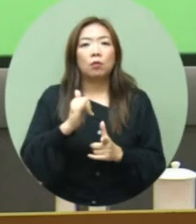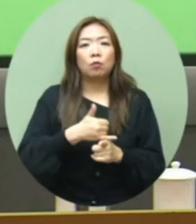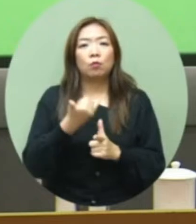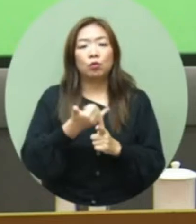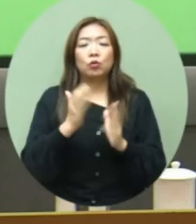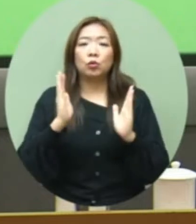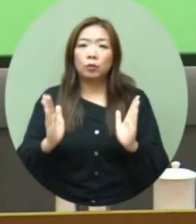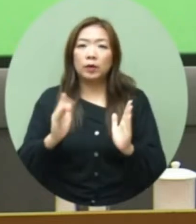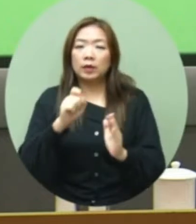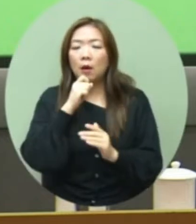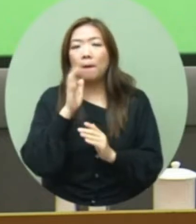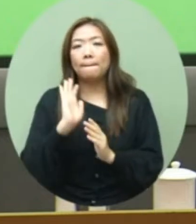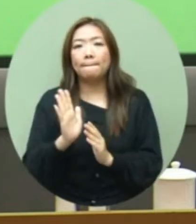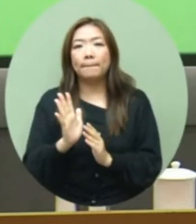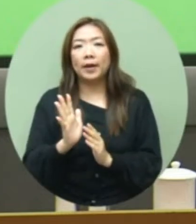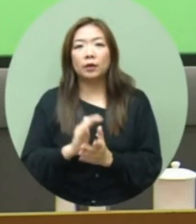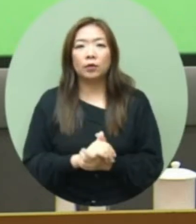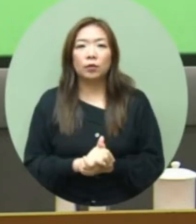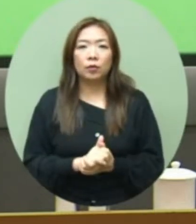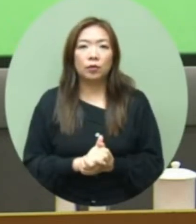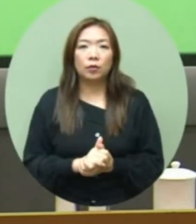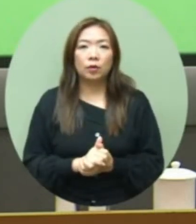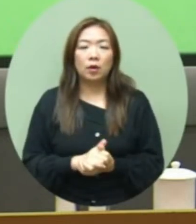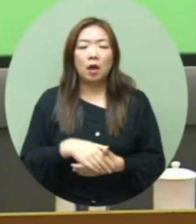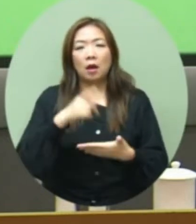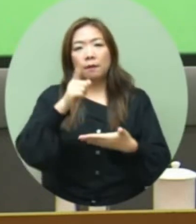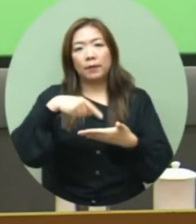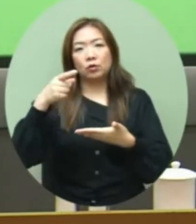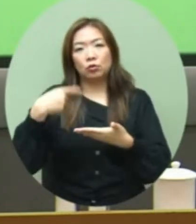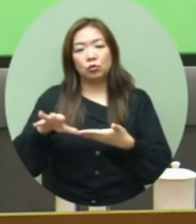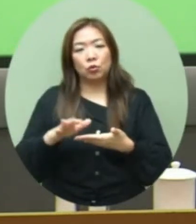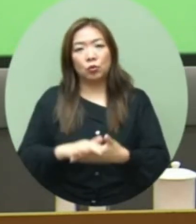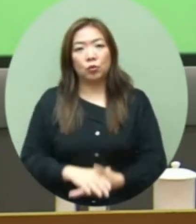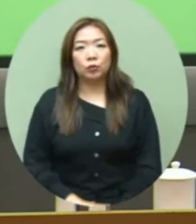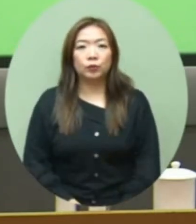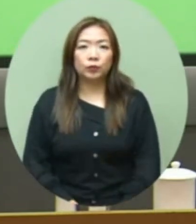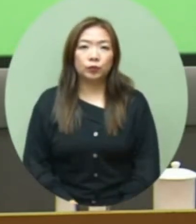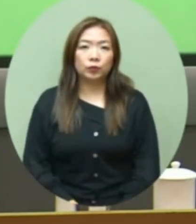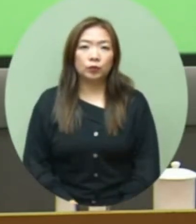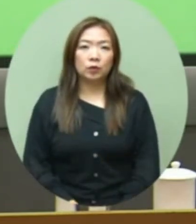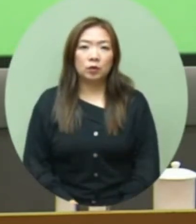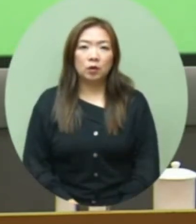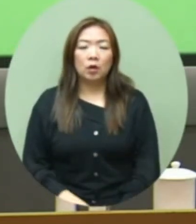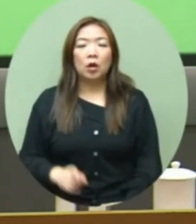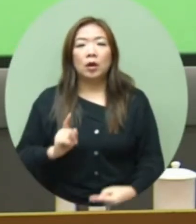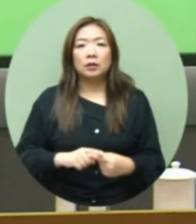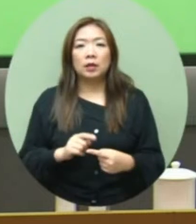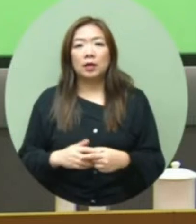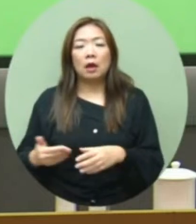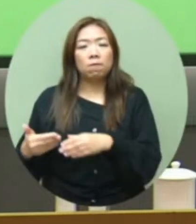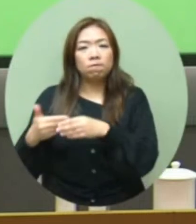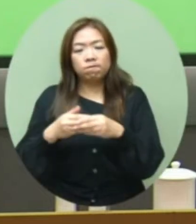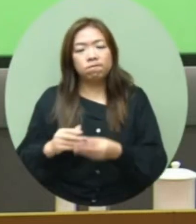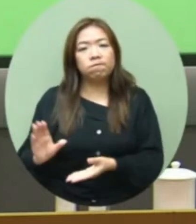Now, over the past 6 months, even before this relaxation, we granted 500